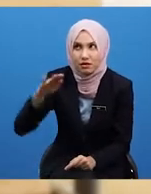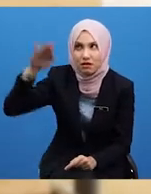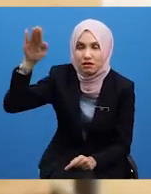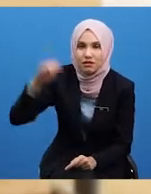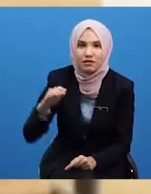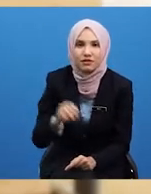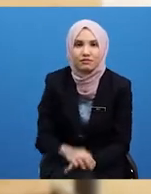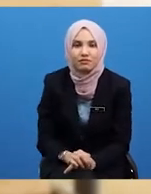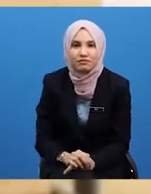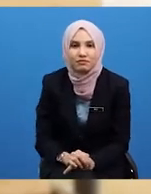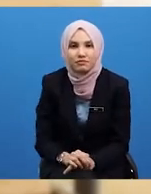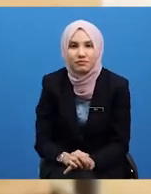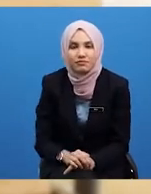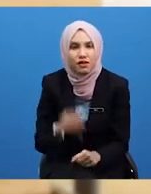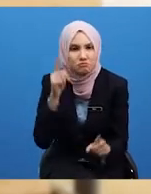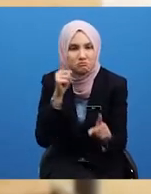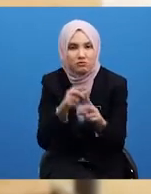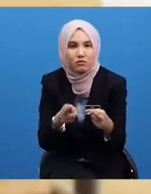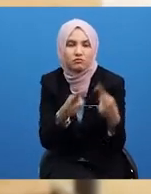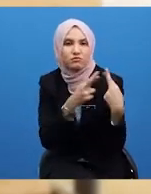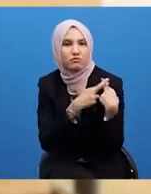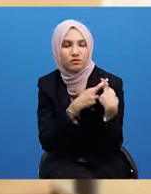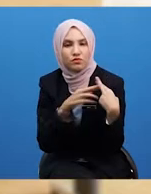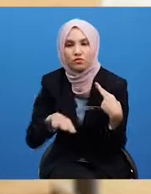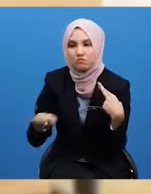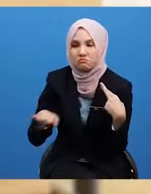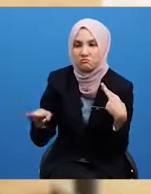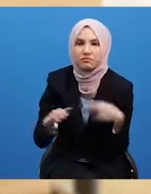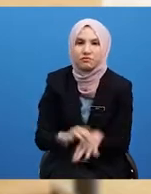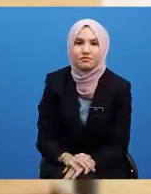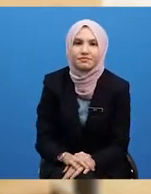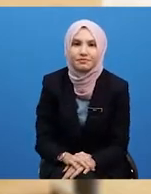are responsible towards their children's well-being,